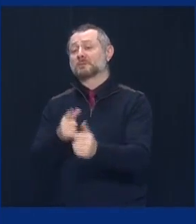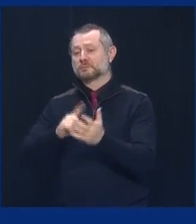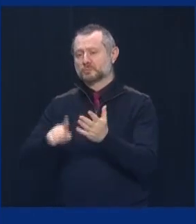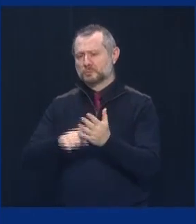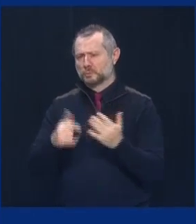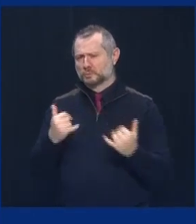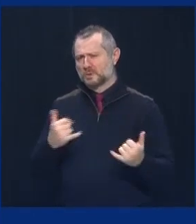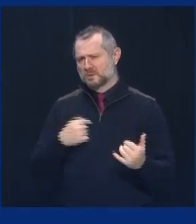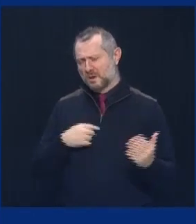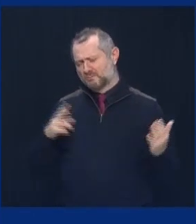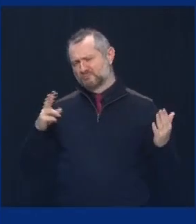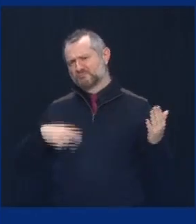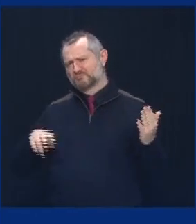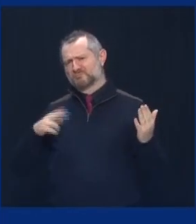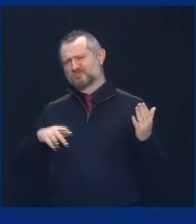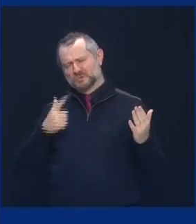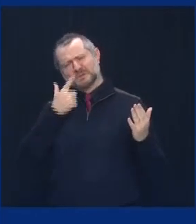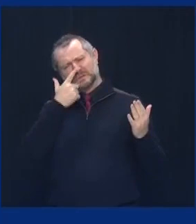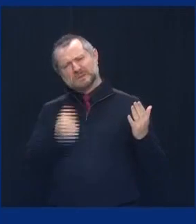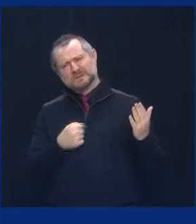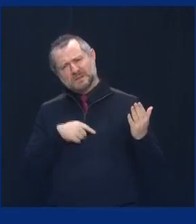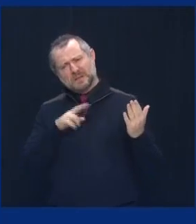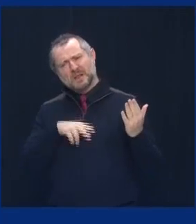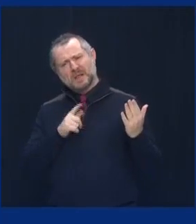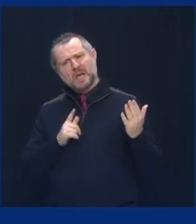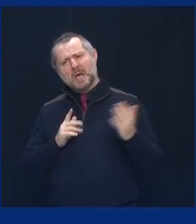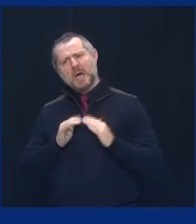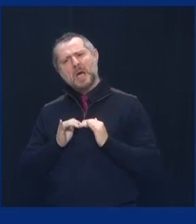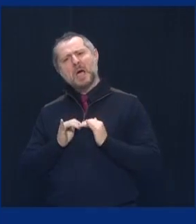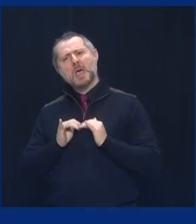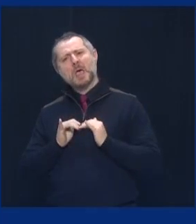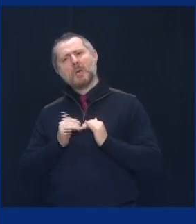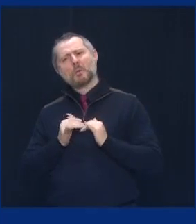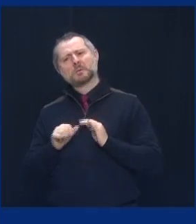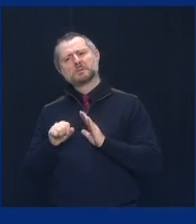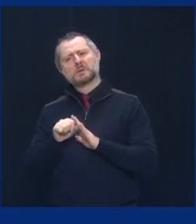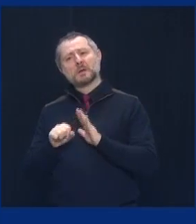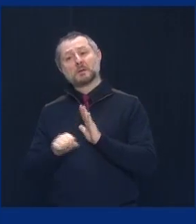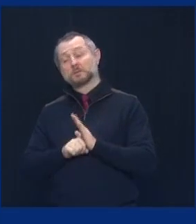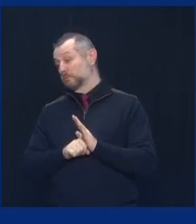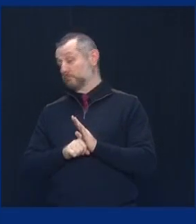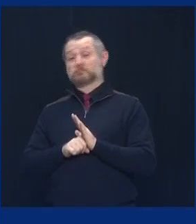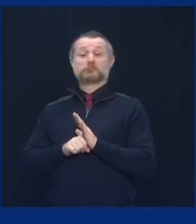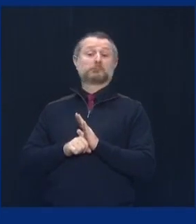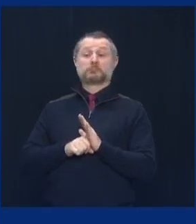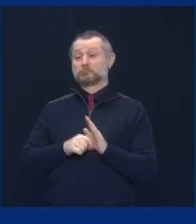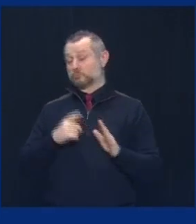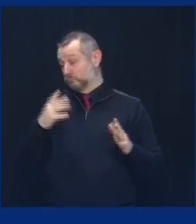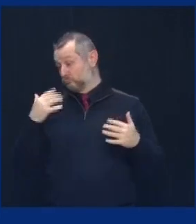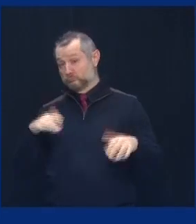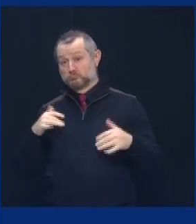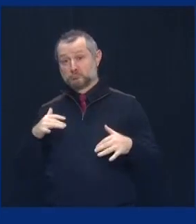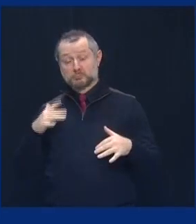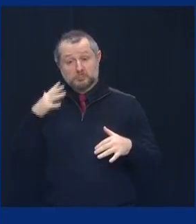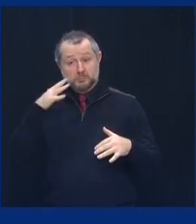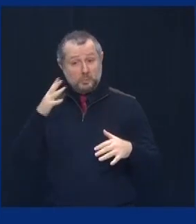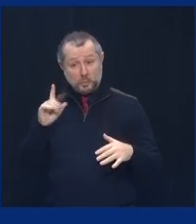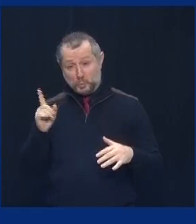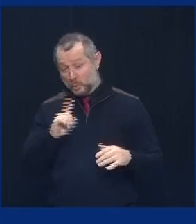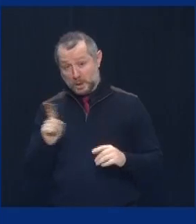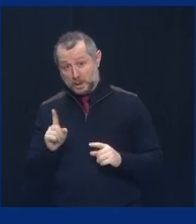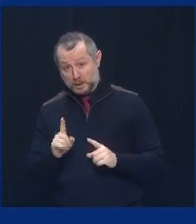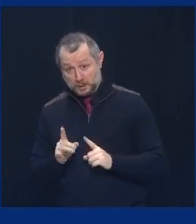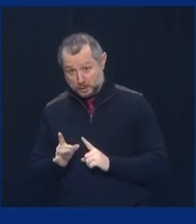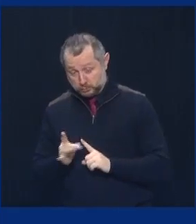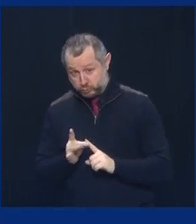interesting. I'm wondering, how can the state be absolutely sure where an infection rate is coming from? If a person went